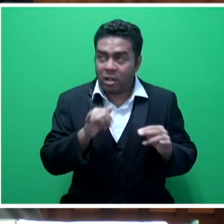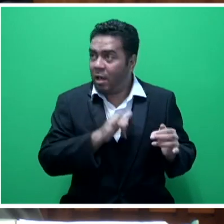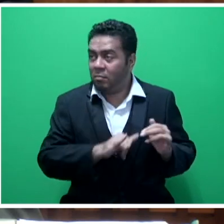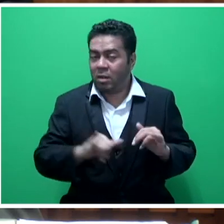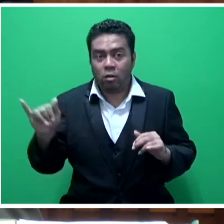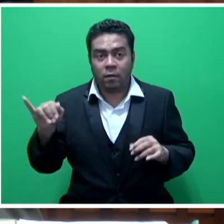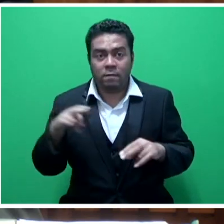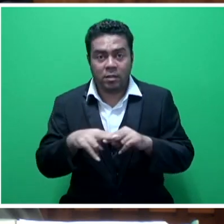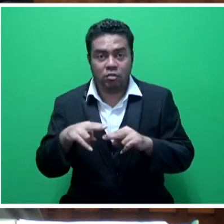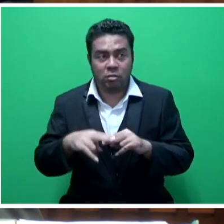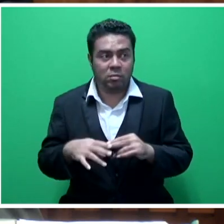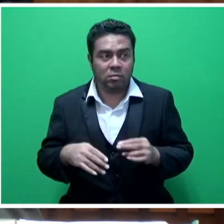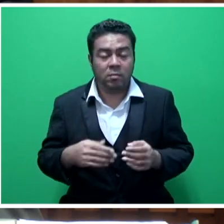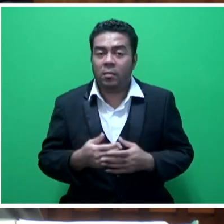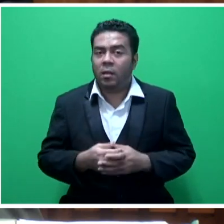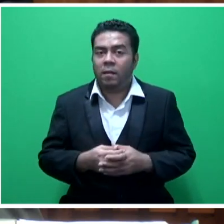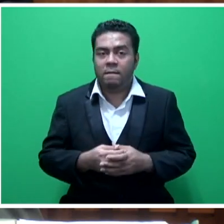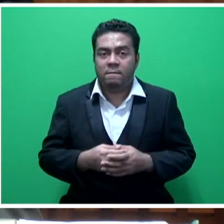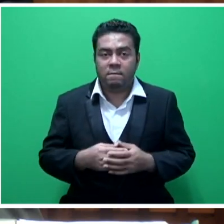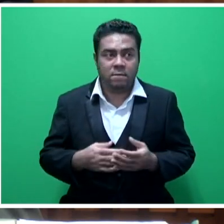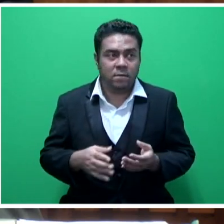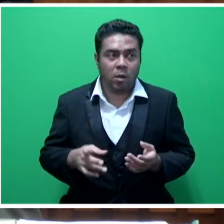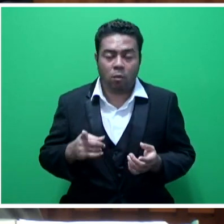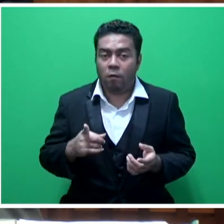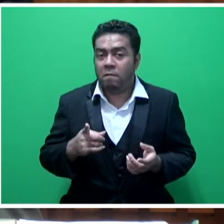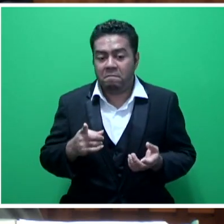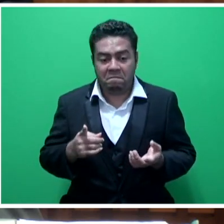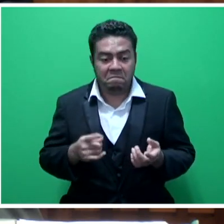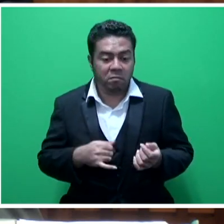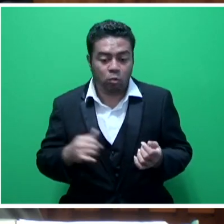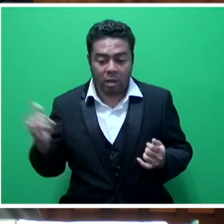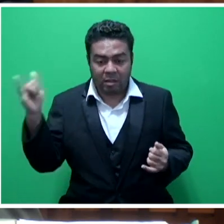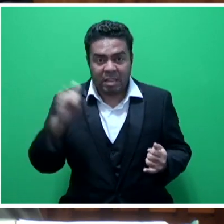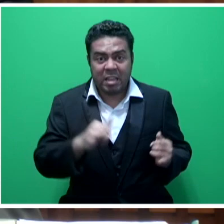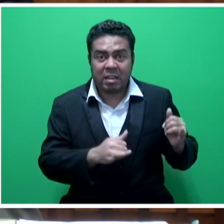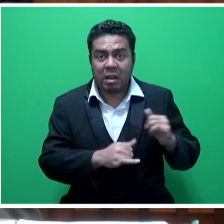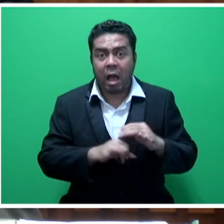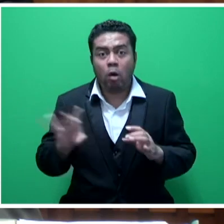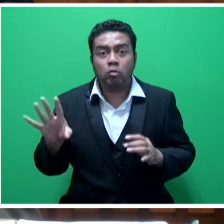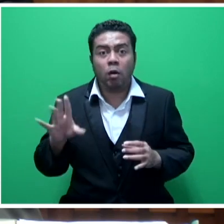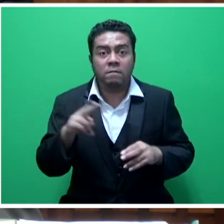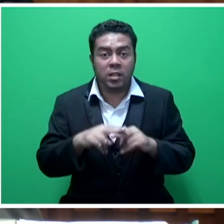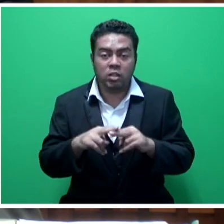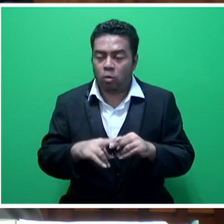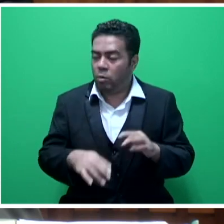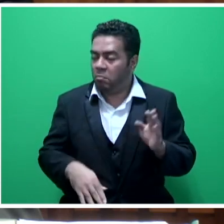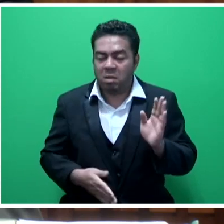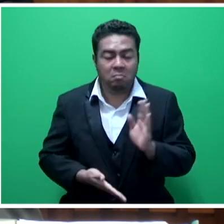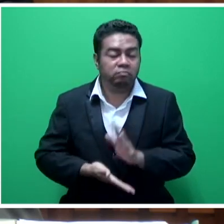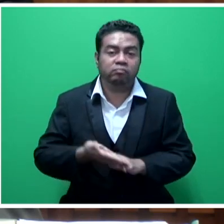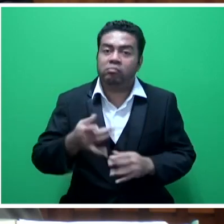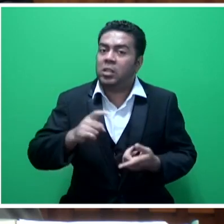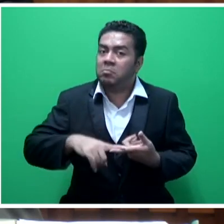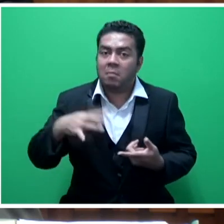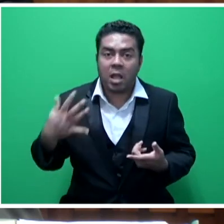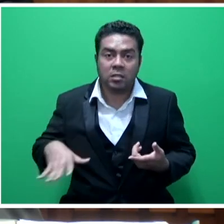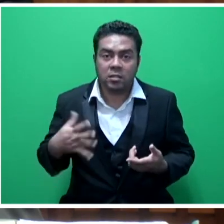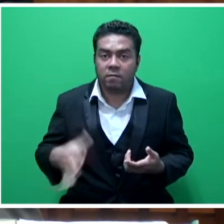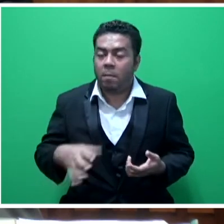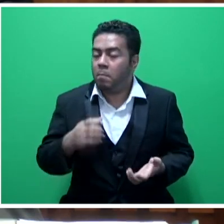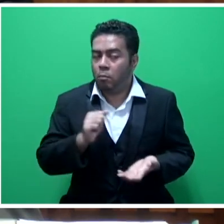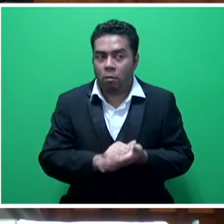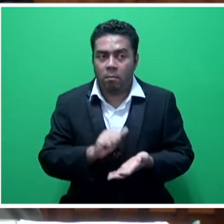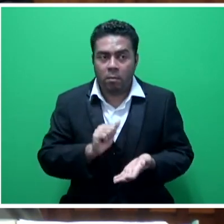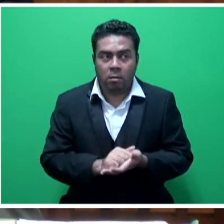carrier. Fares to get in and out of Fiji would shoot through the roof. We have no control. We depend entirely on overseas